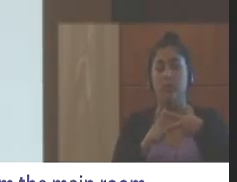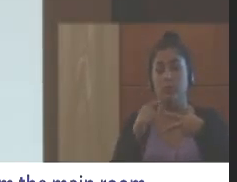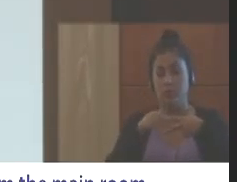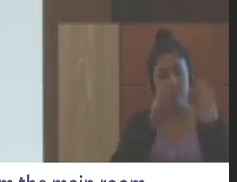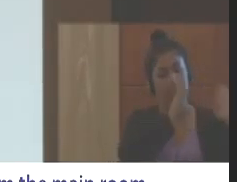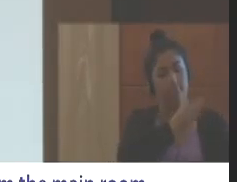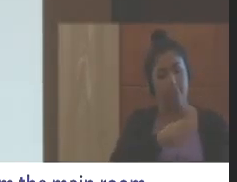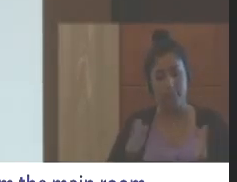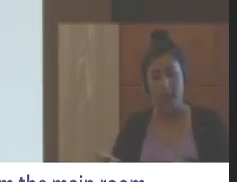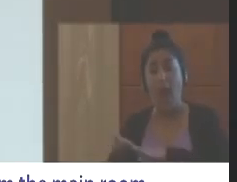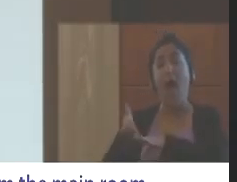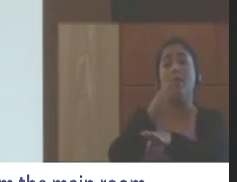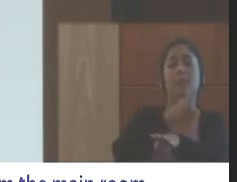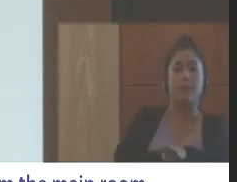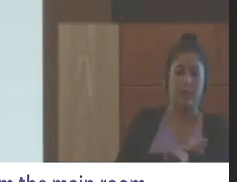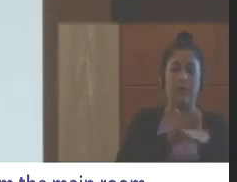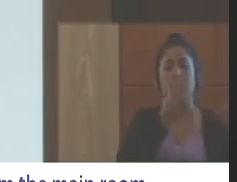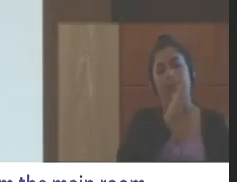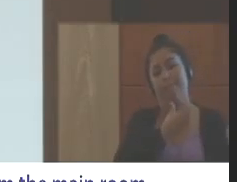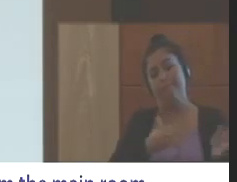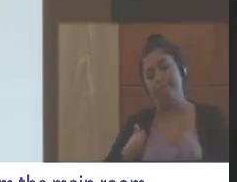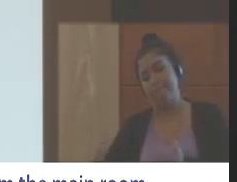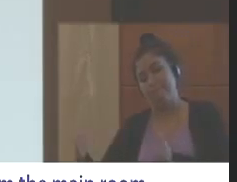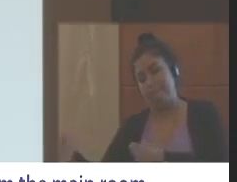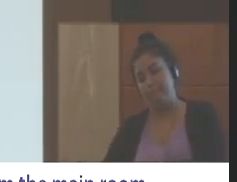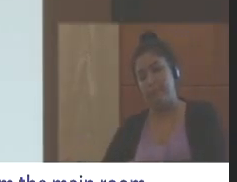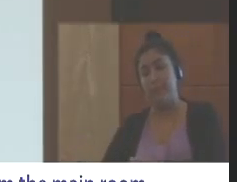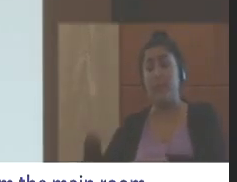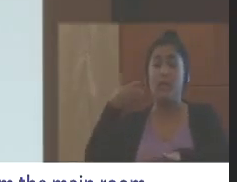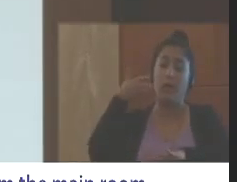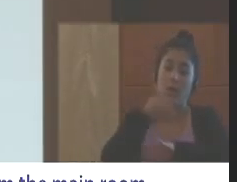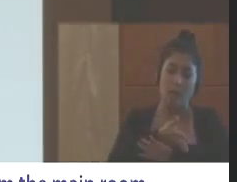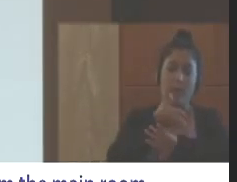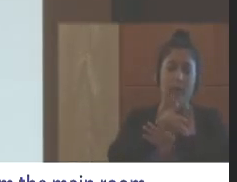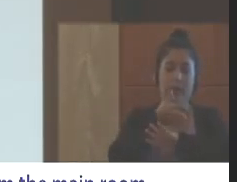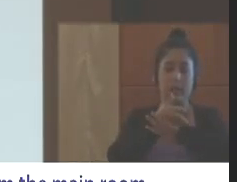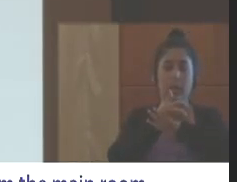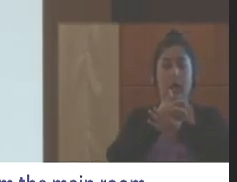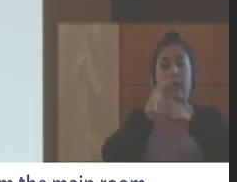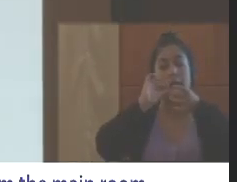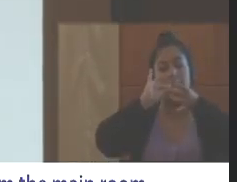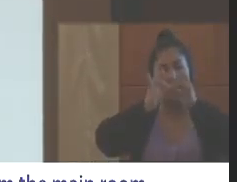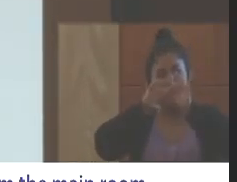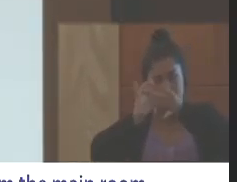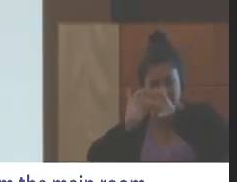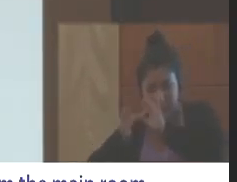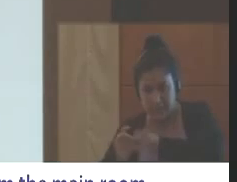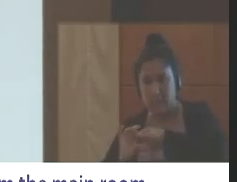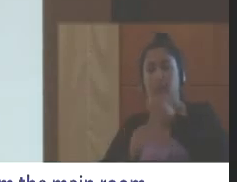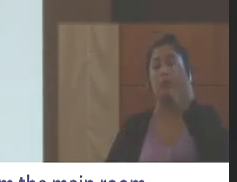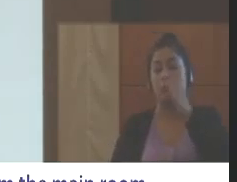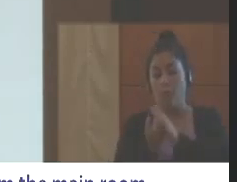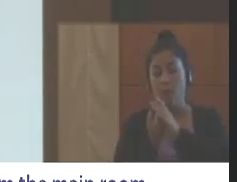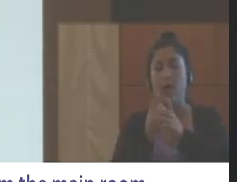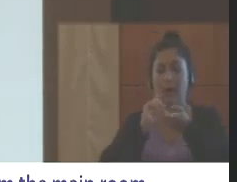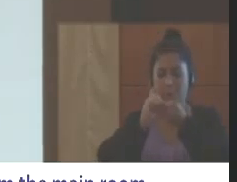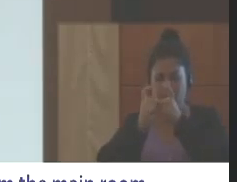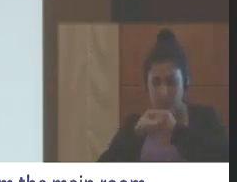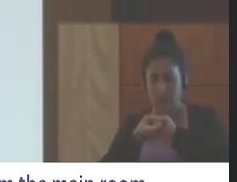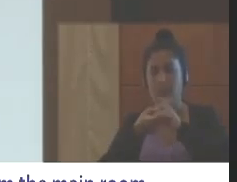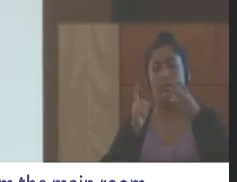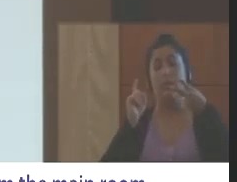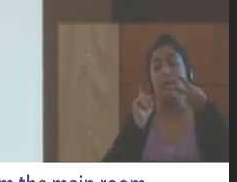indeed, thanks to everything that has to do with the preparedness and attention to an emergency and reconstruction, and another